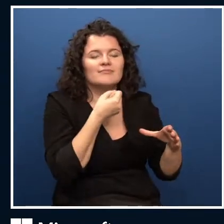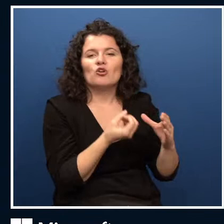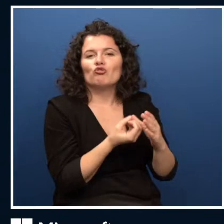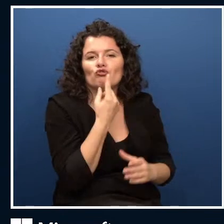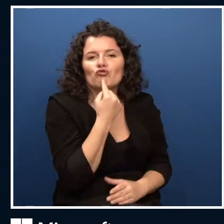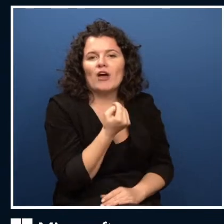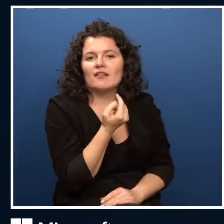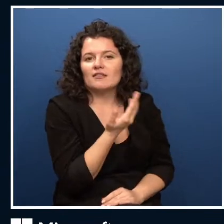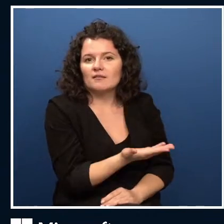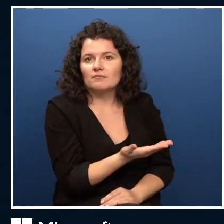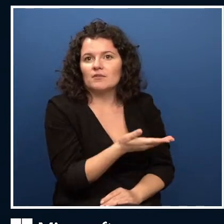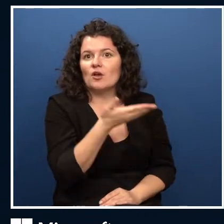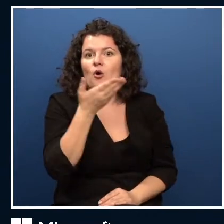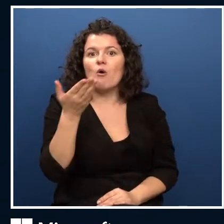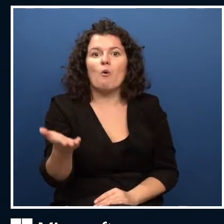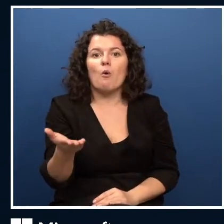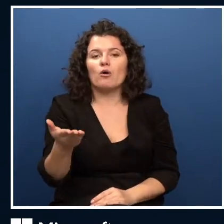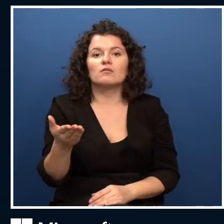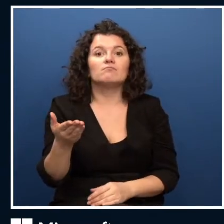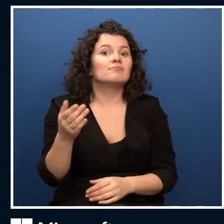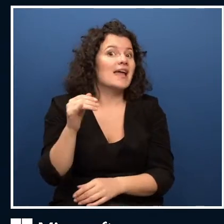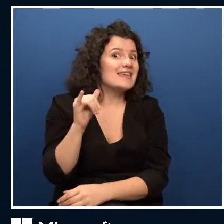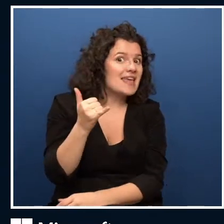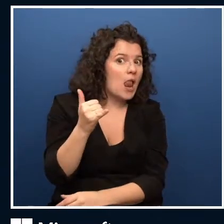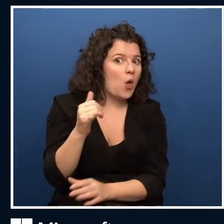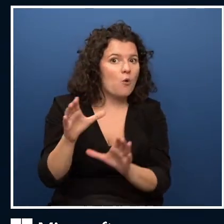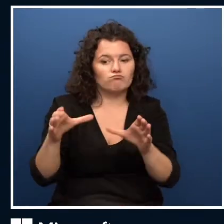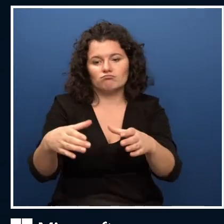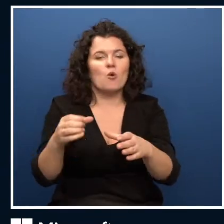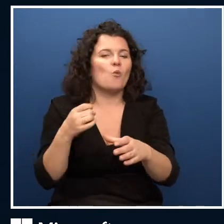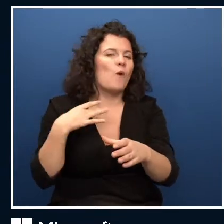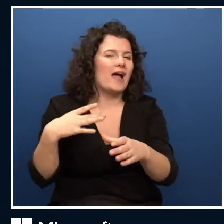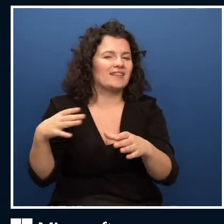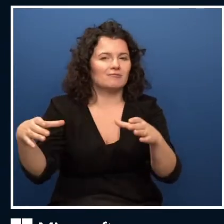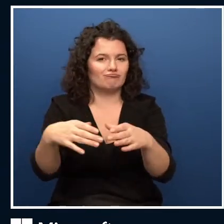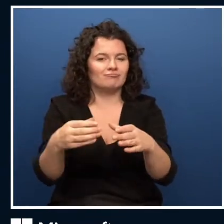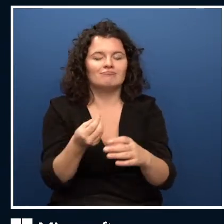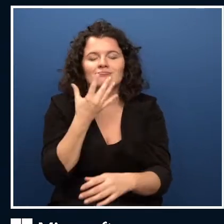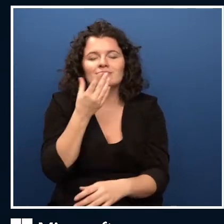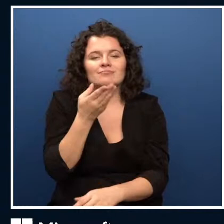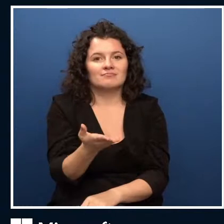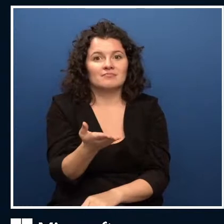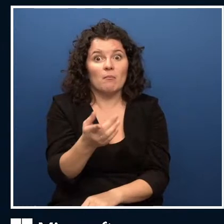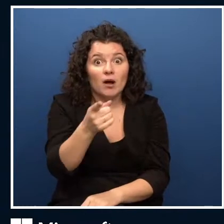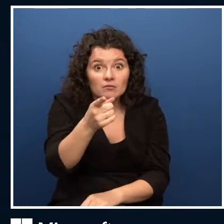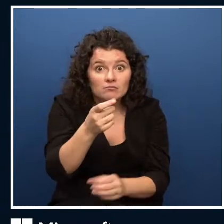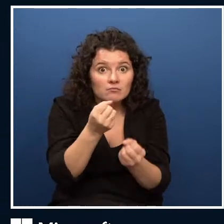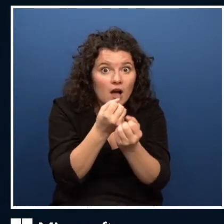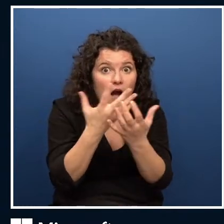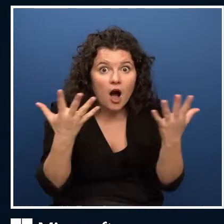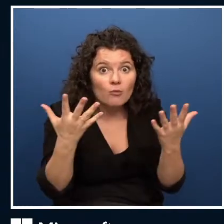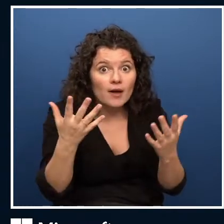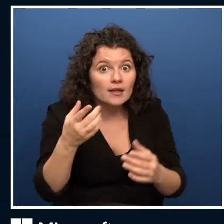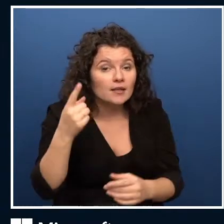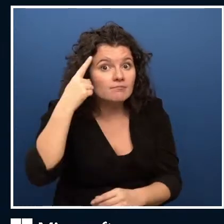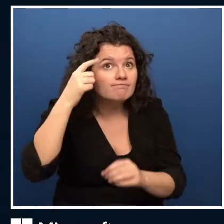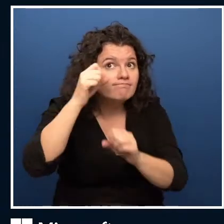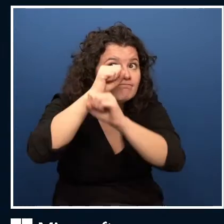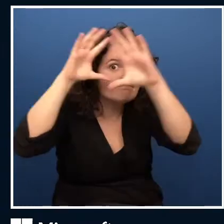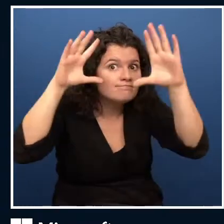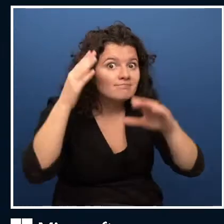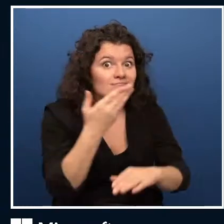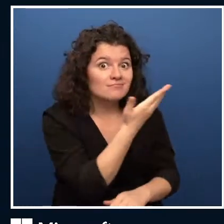one might have thought of a blue or a blue shade rose. So I hope you are